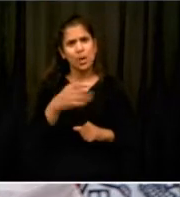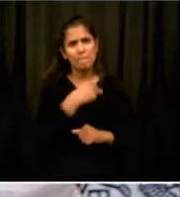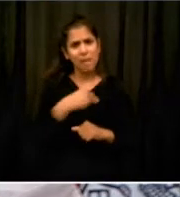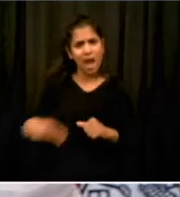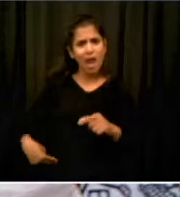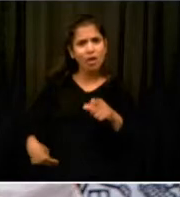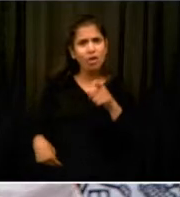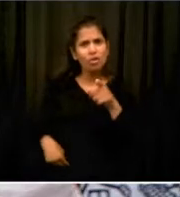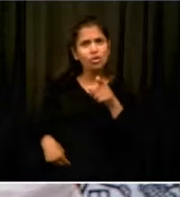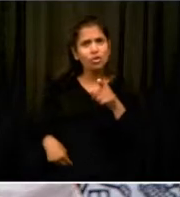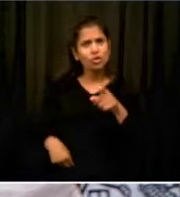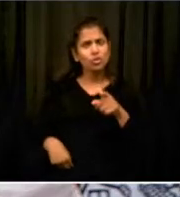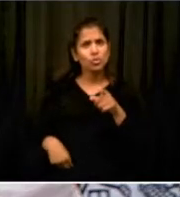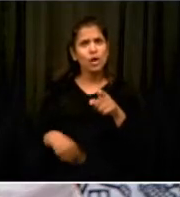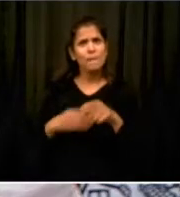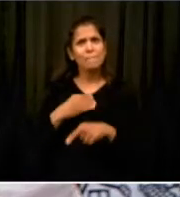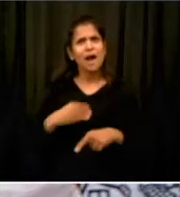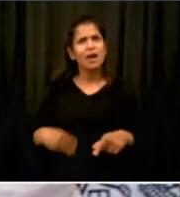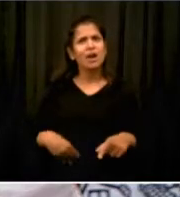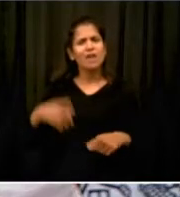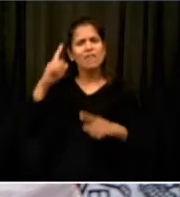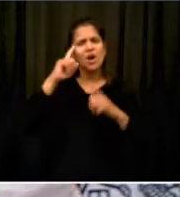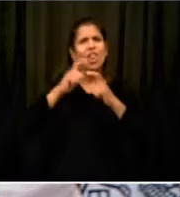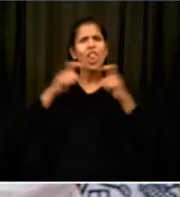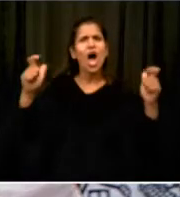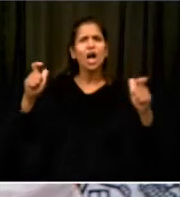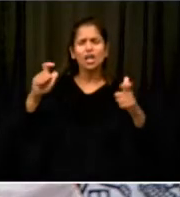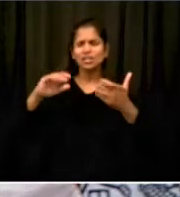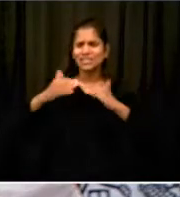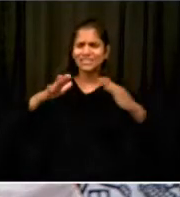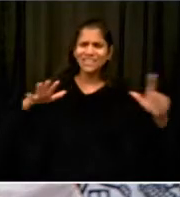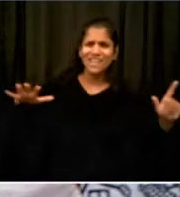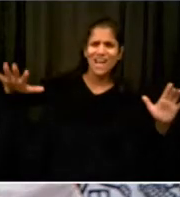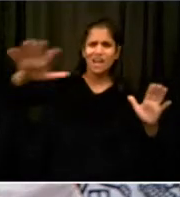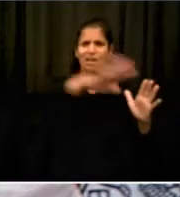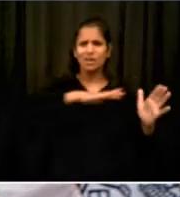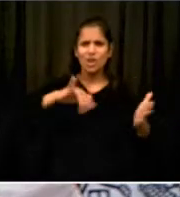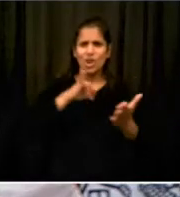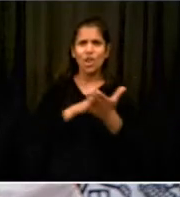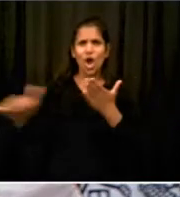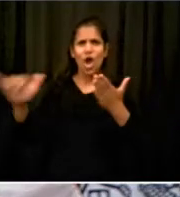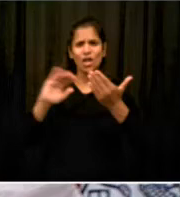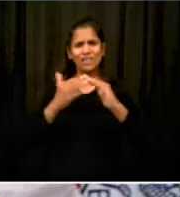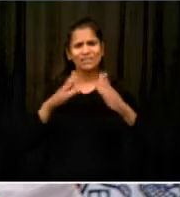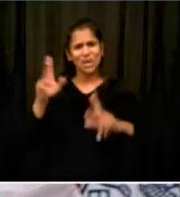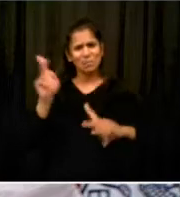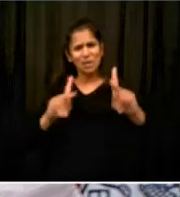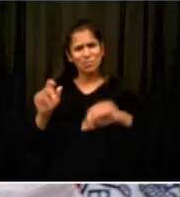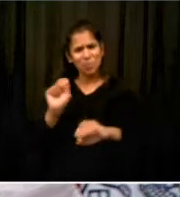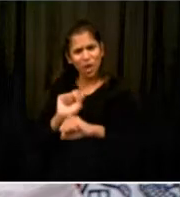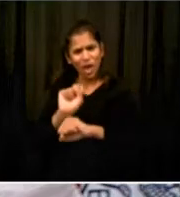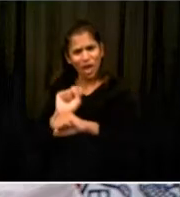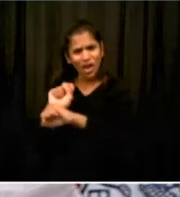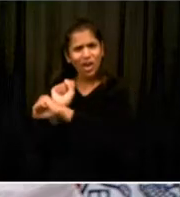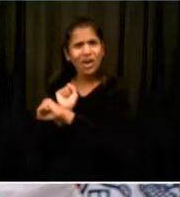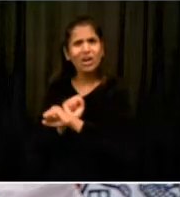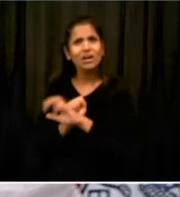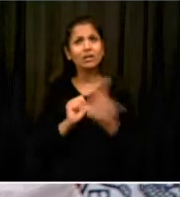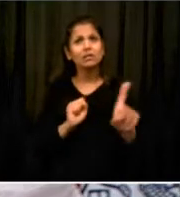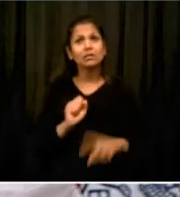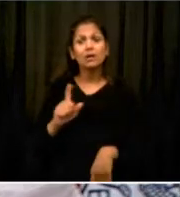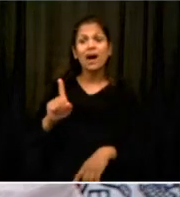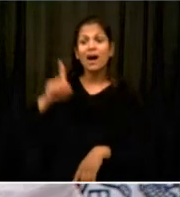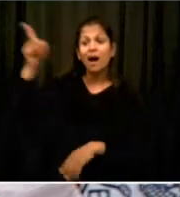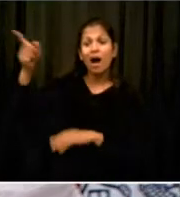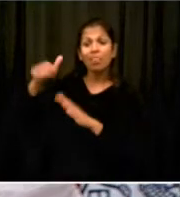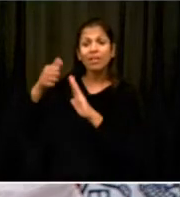mayors, Republican governors. They're all in the same boat that New York City is to one